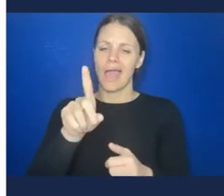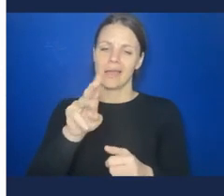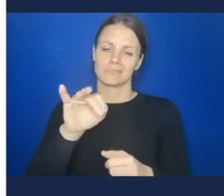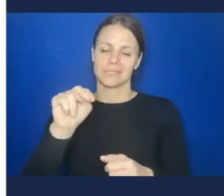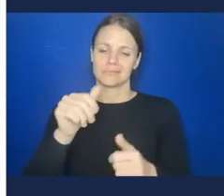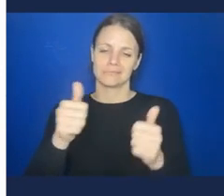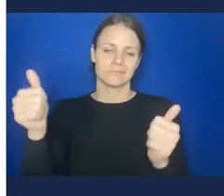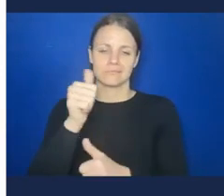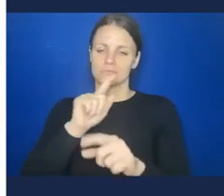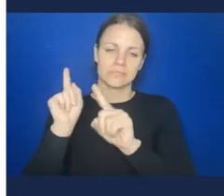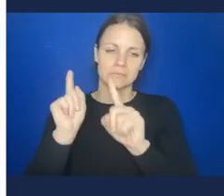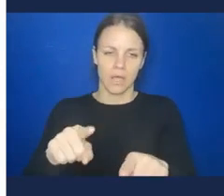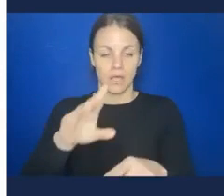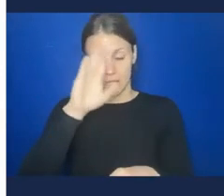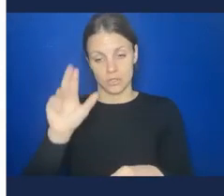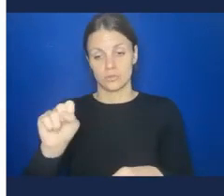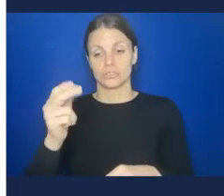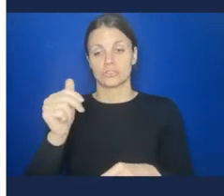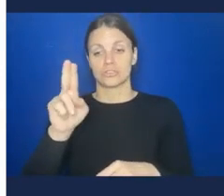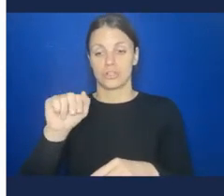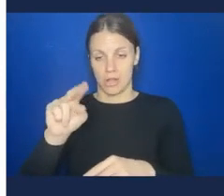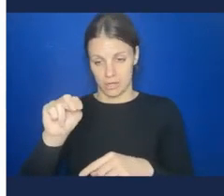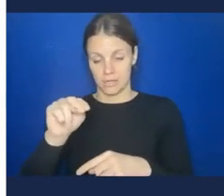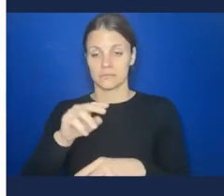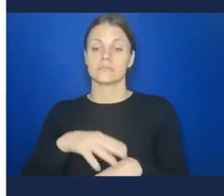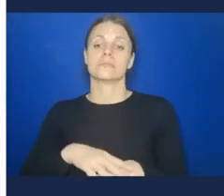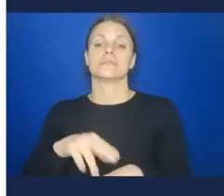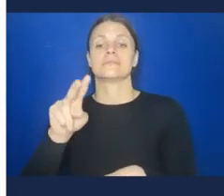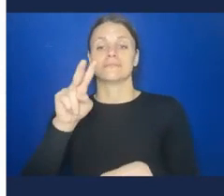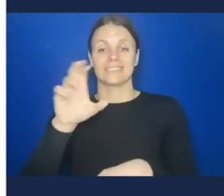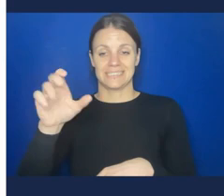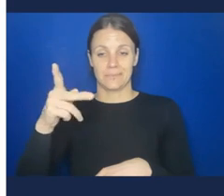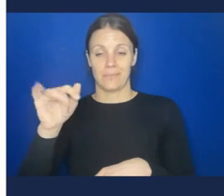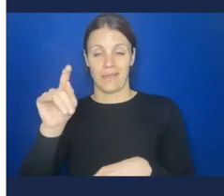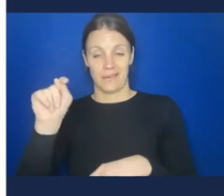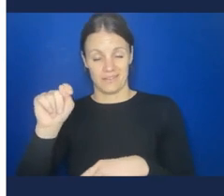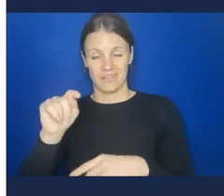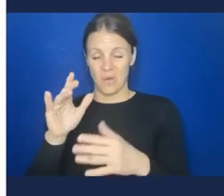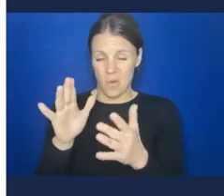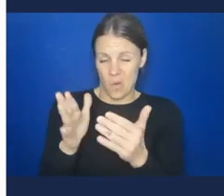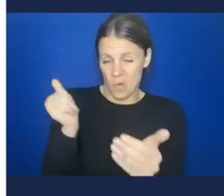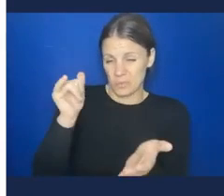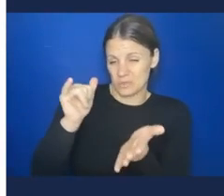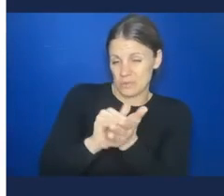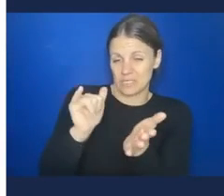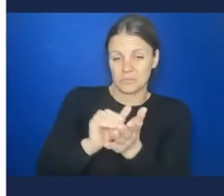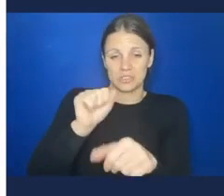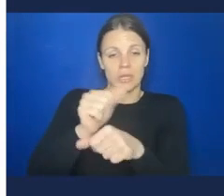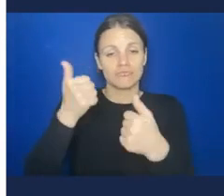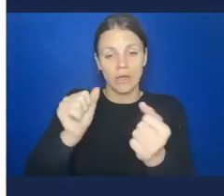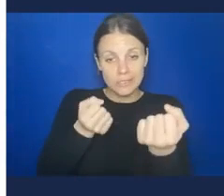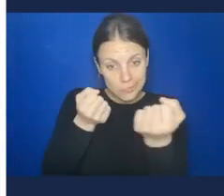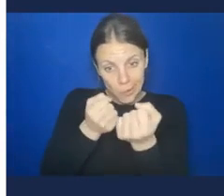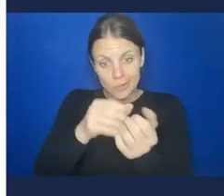like Sean and VC Pettit have a nearly impossible job in trying to figure out how to be supportive of the student body and